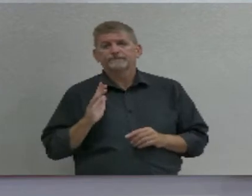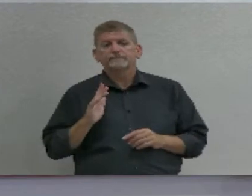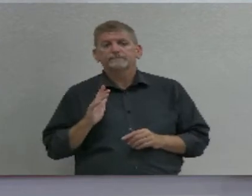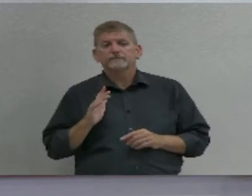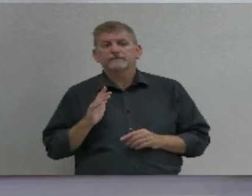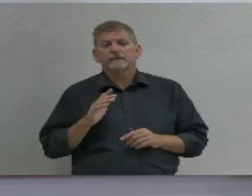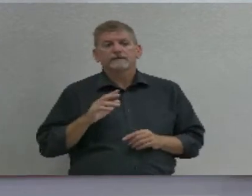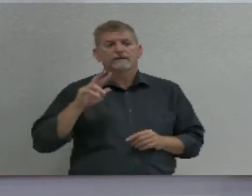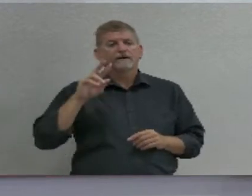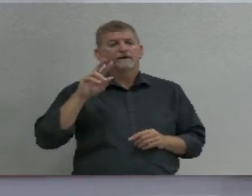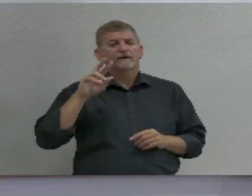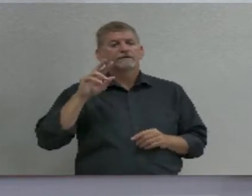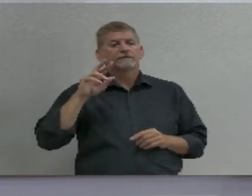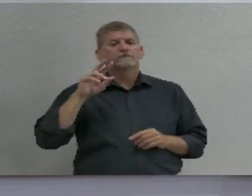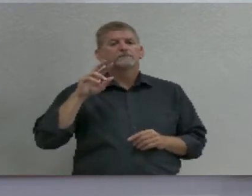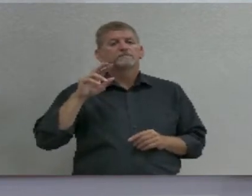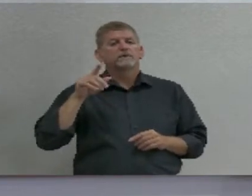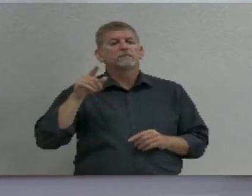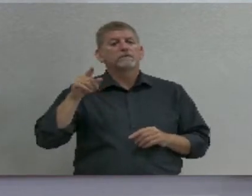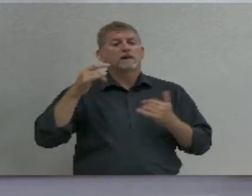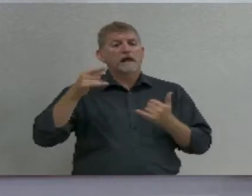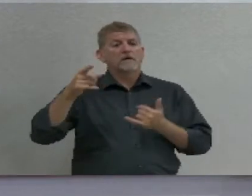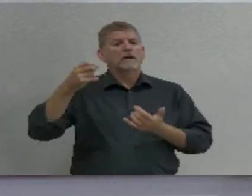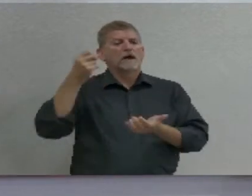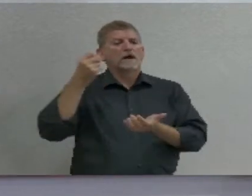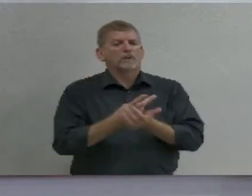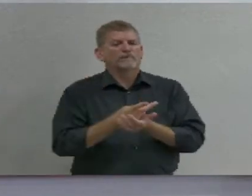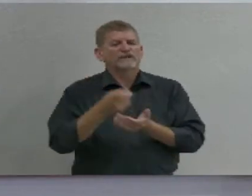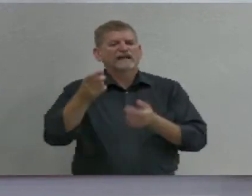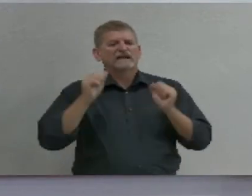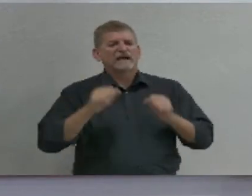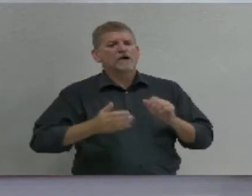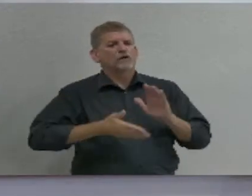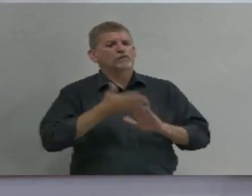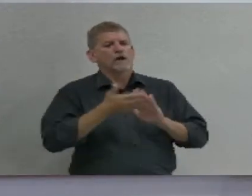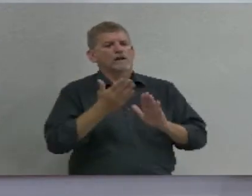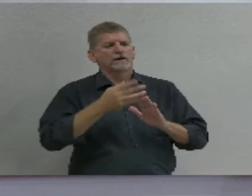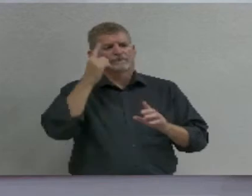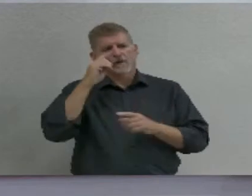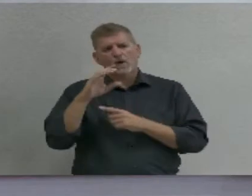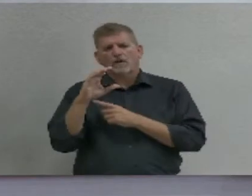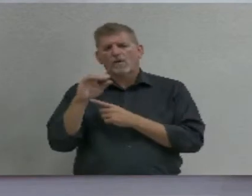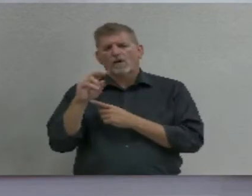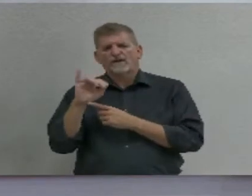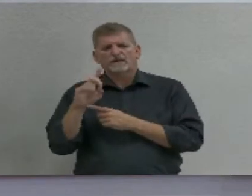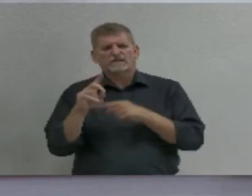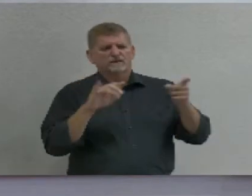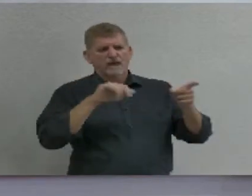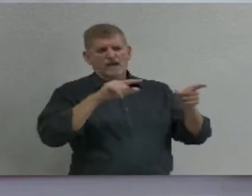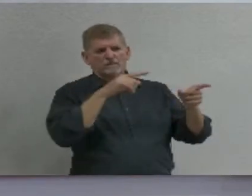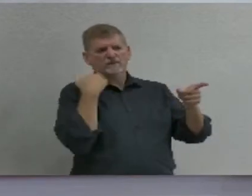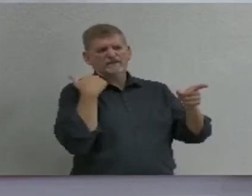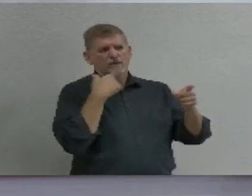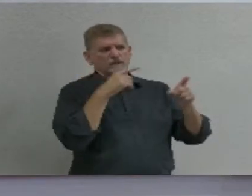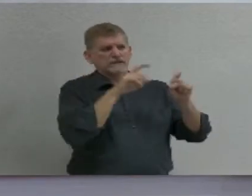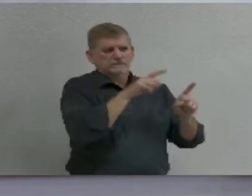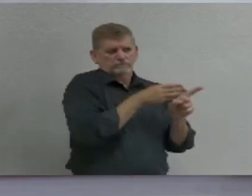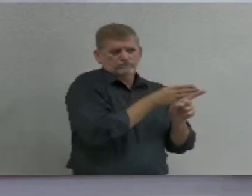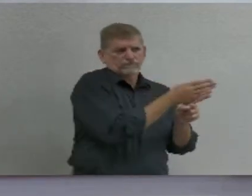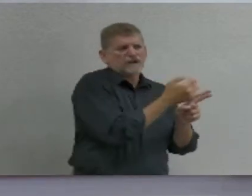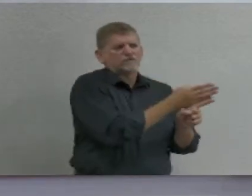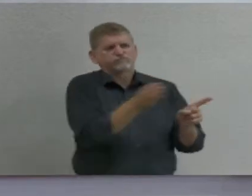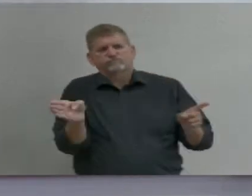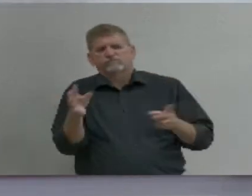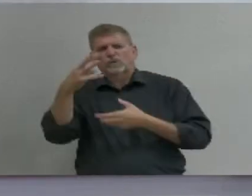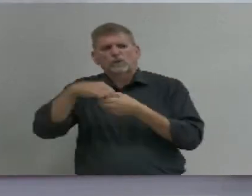went ahead and received approval to run COVID samples as well. So that's what they are doing now, but they still, take care of a hospital